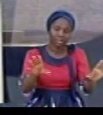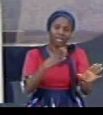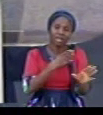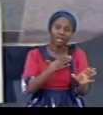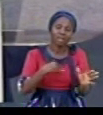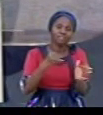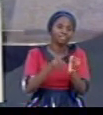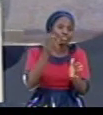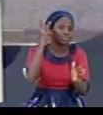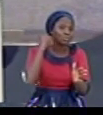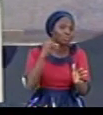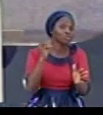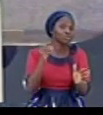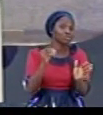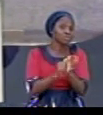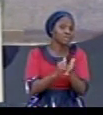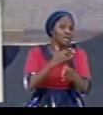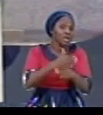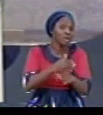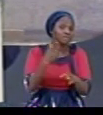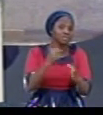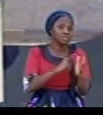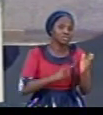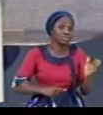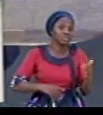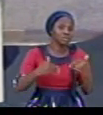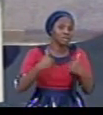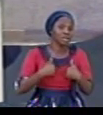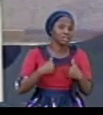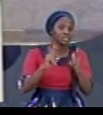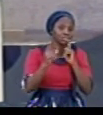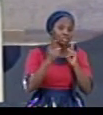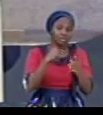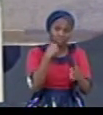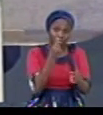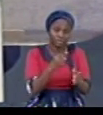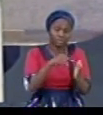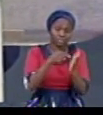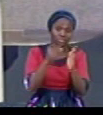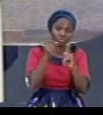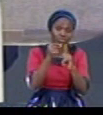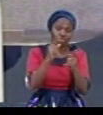so that after the Lord has spoken these words unto